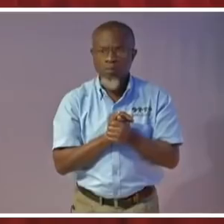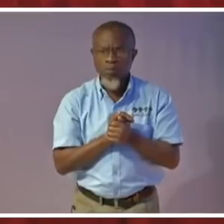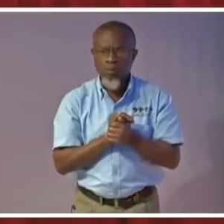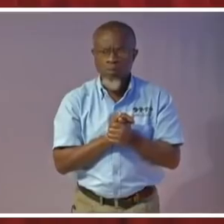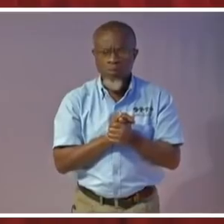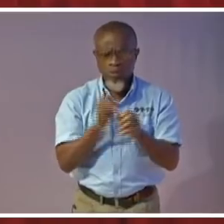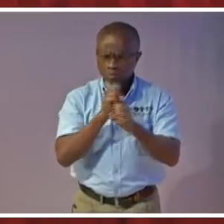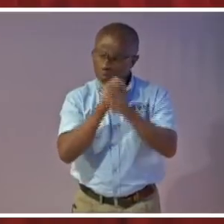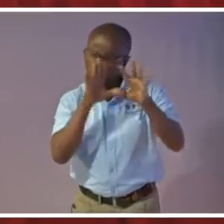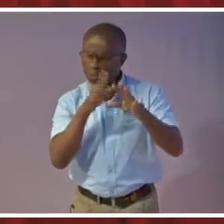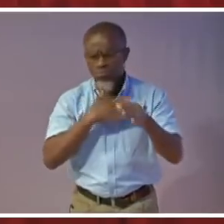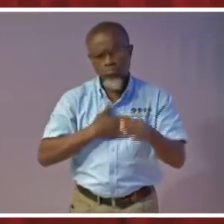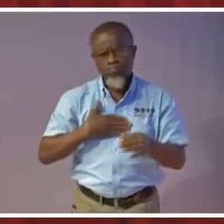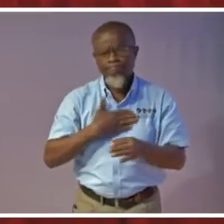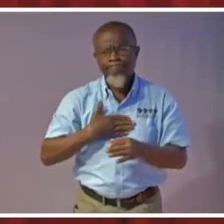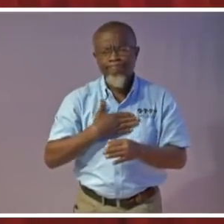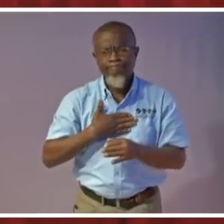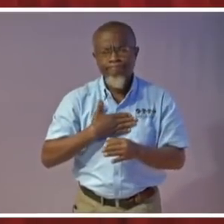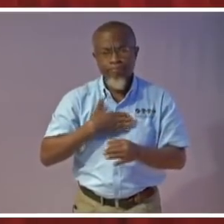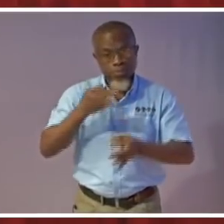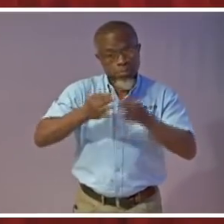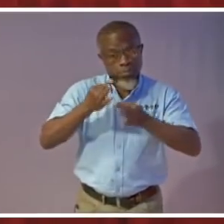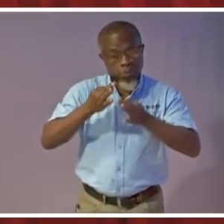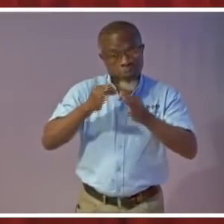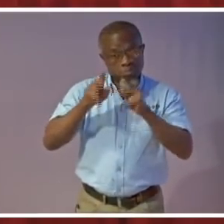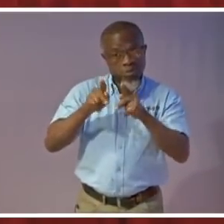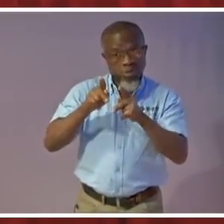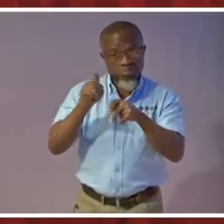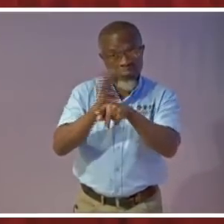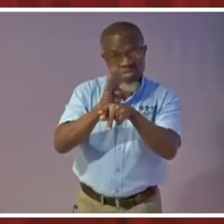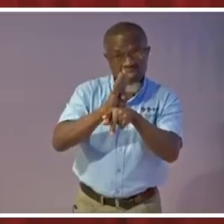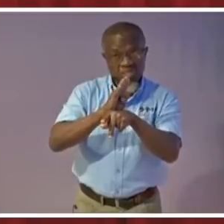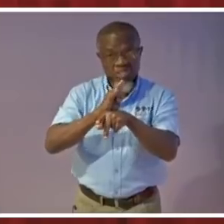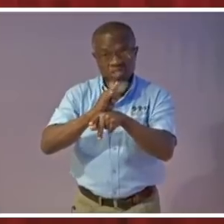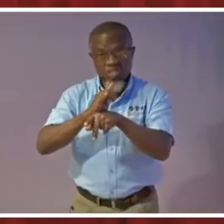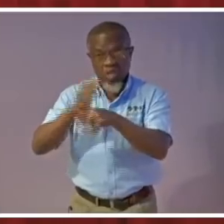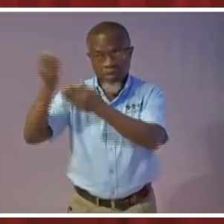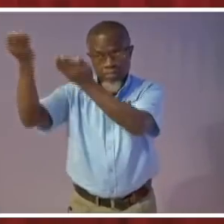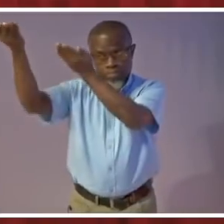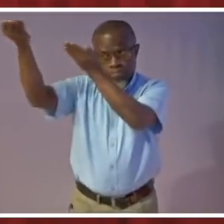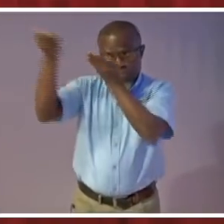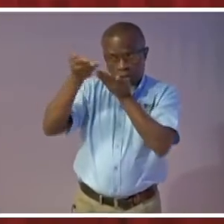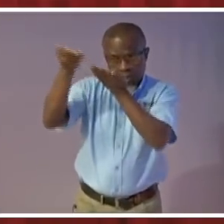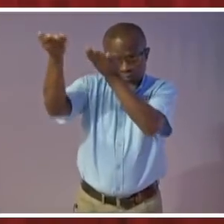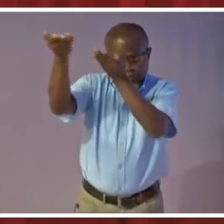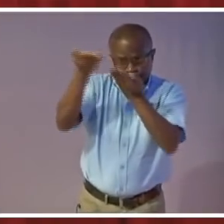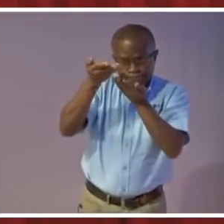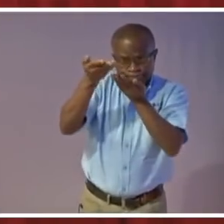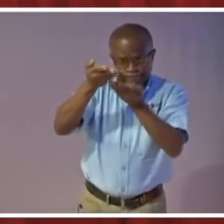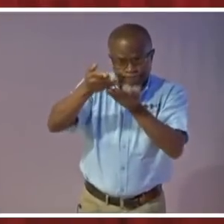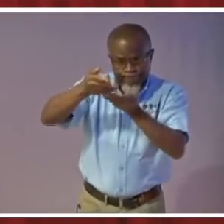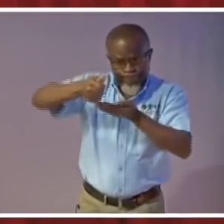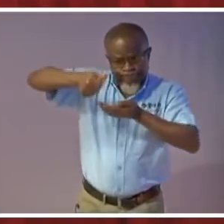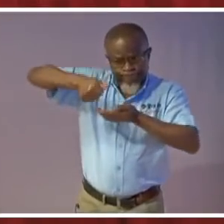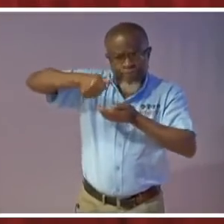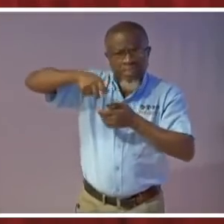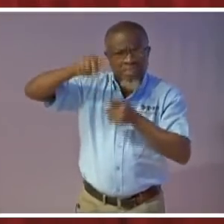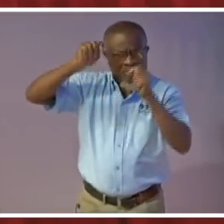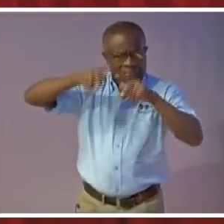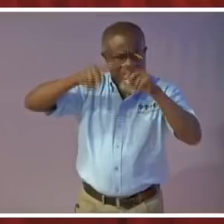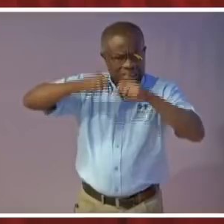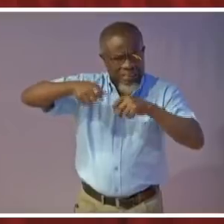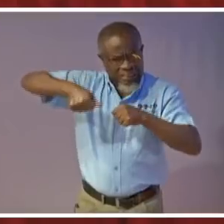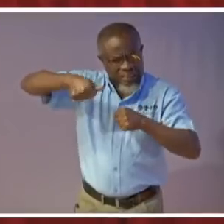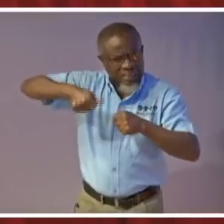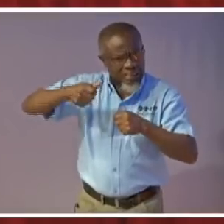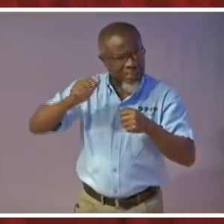that importers are free to import testing kits, these home test kits, and submit it for approval, and we